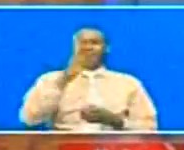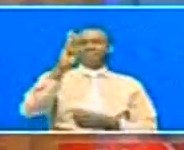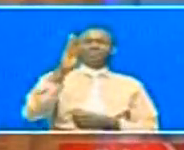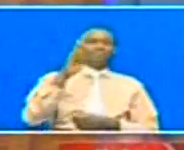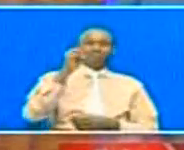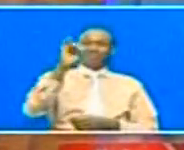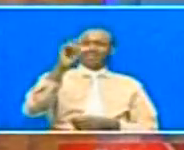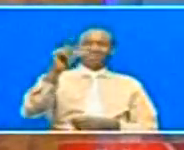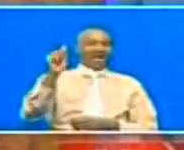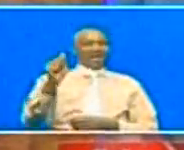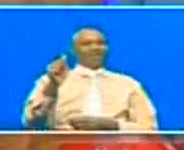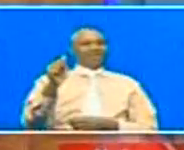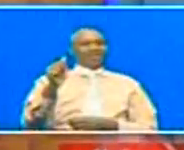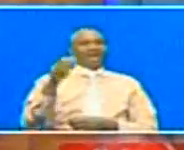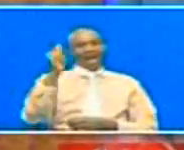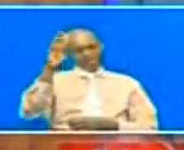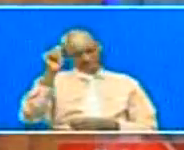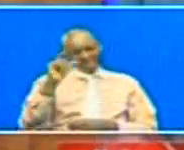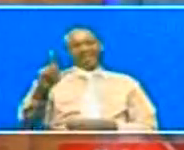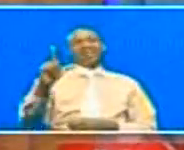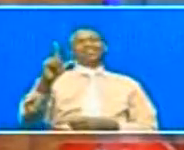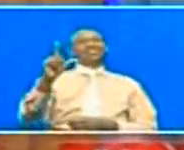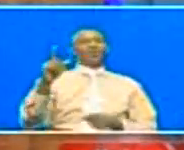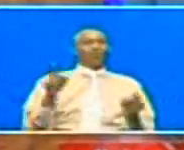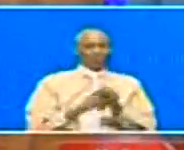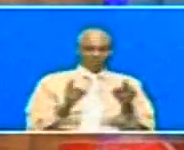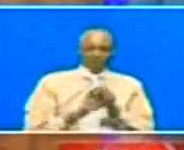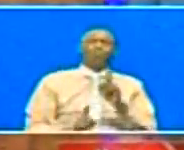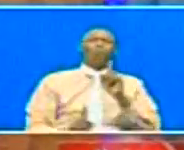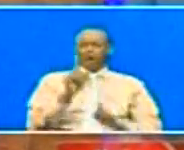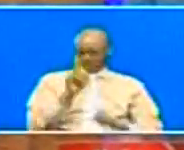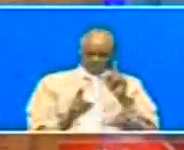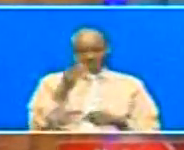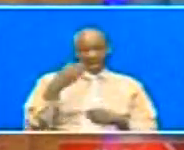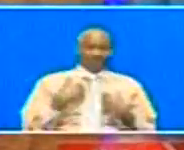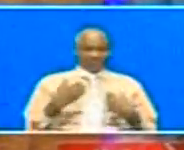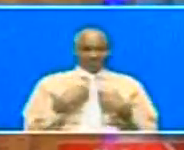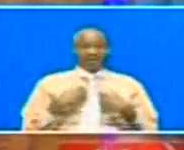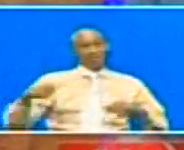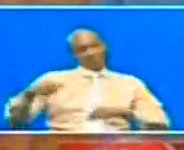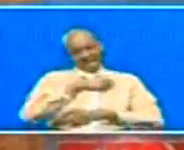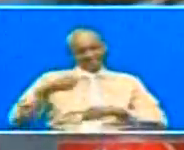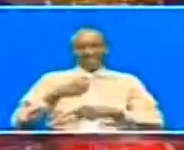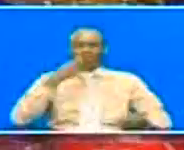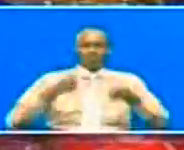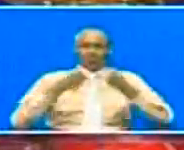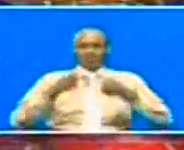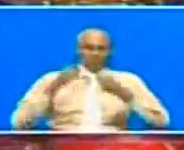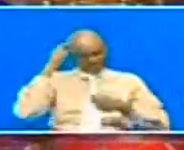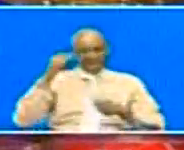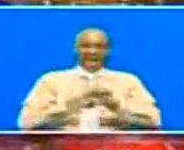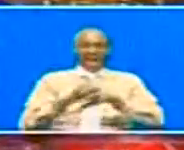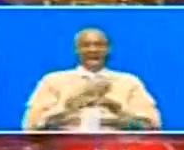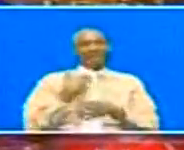Yeah. Moto Kama Pasi. Nadine. Moto Zaidi. Pass your maca.